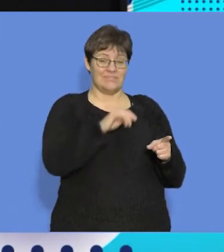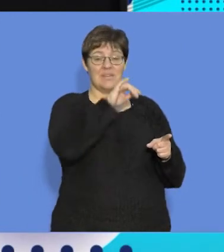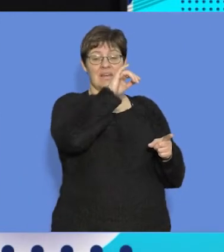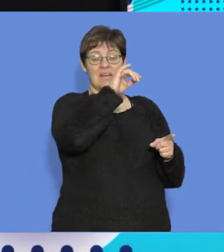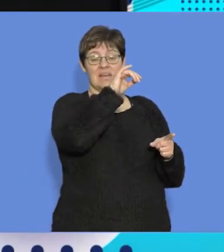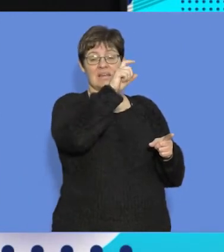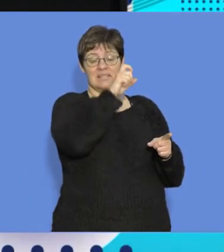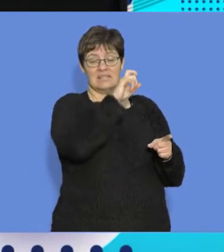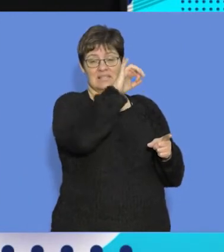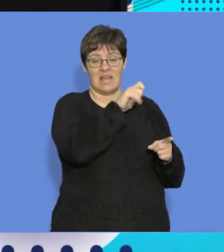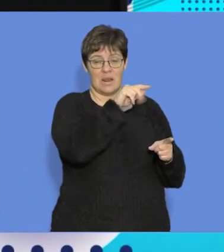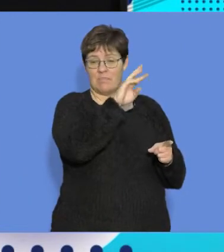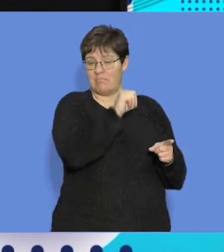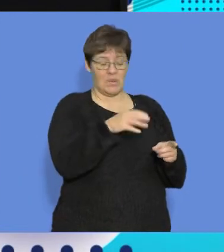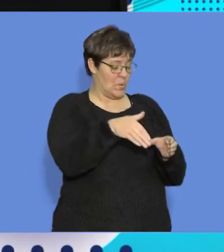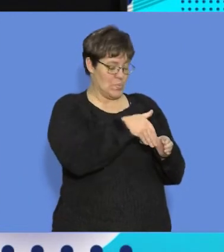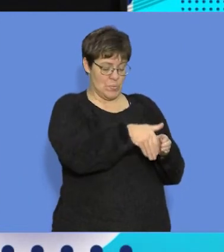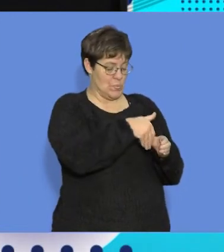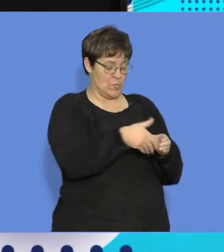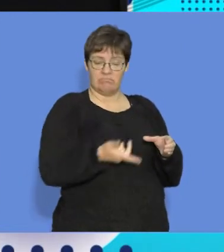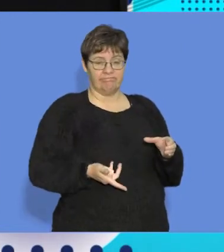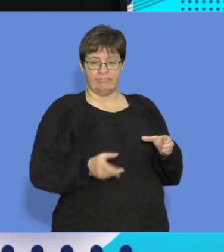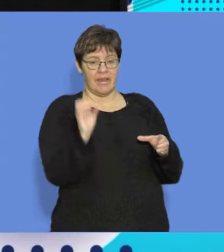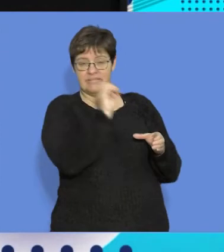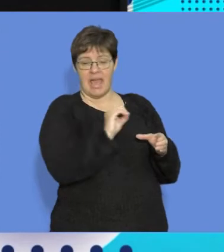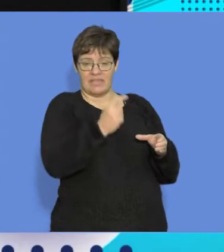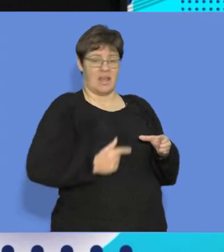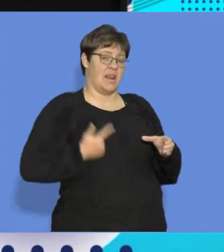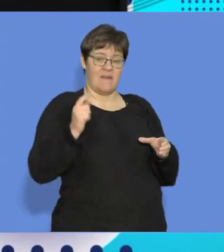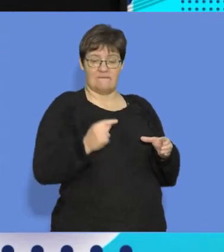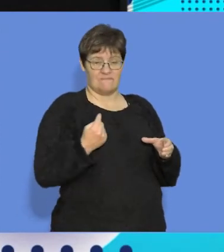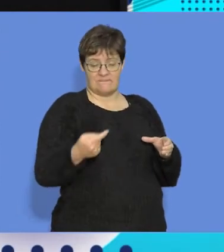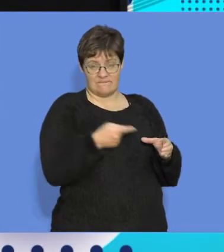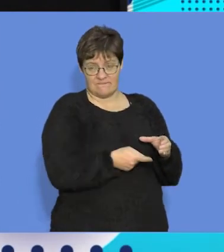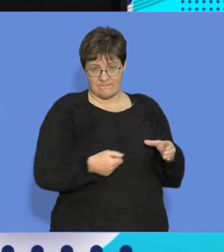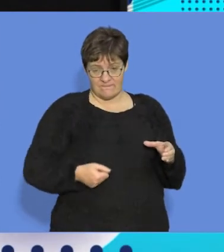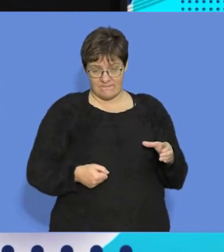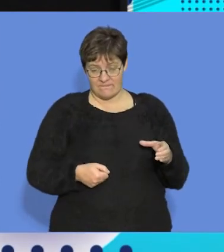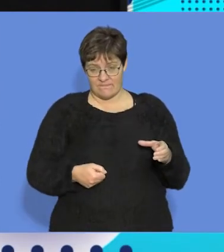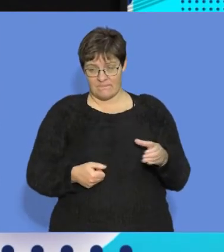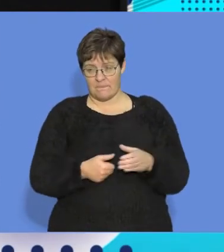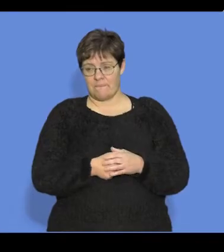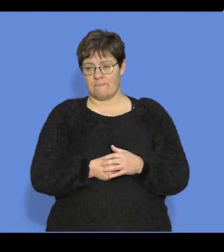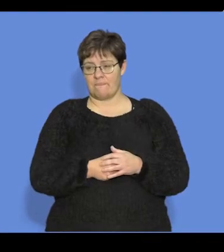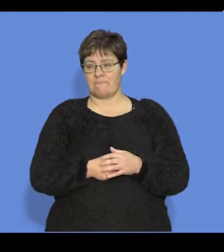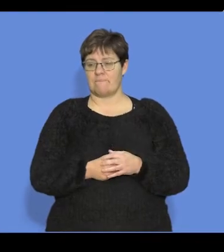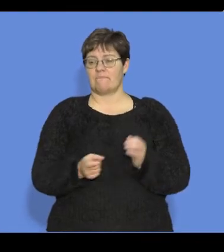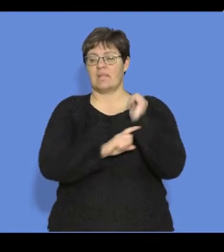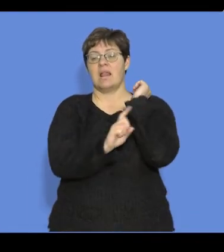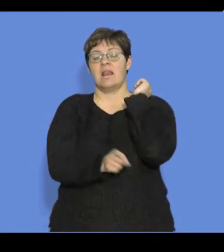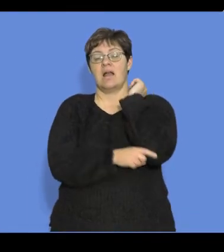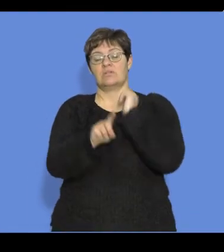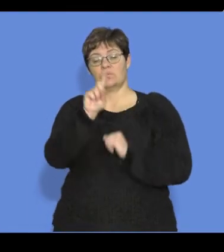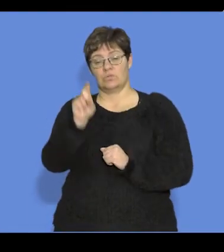Xylem, absolutely hollow. That's why it's described as non-living. And then the last